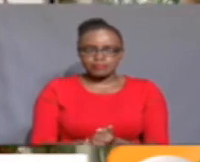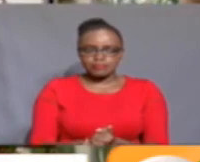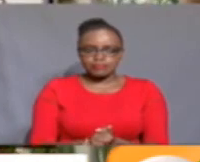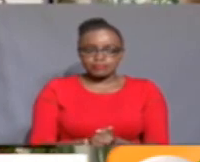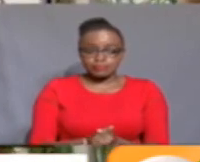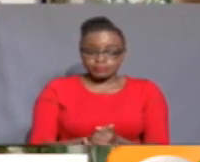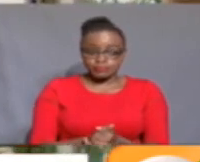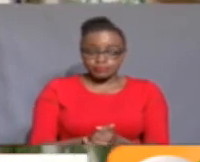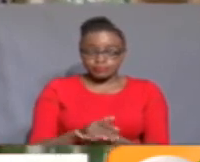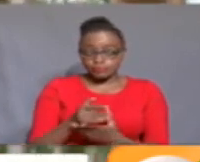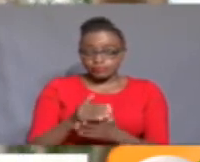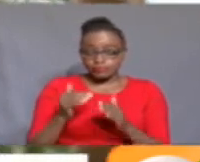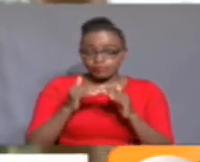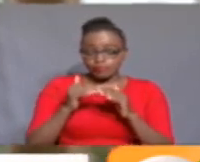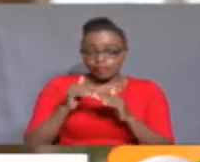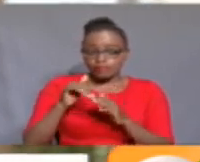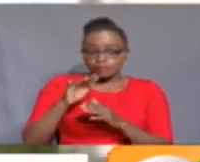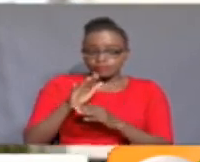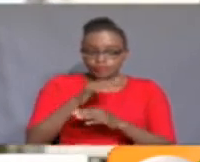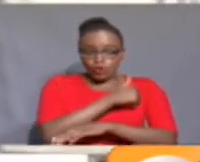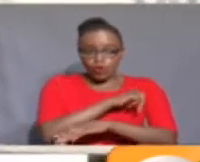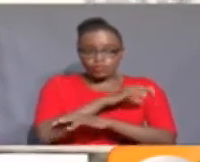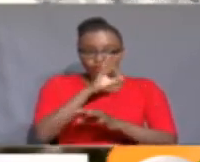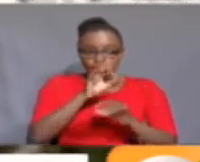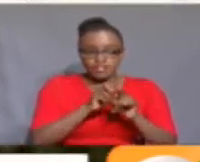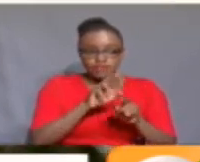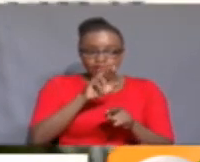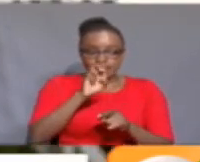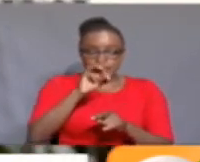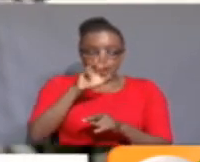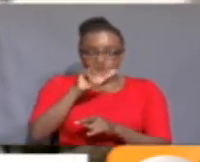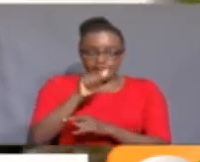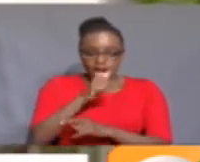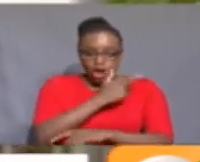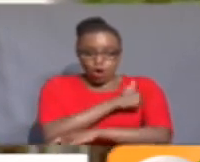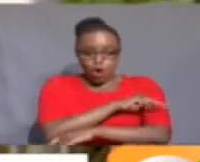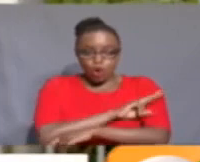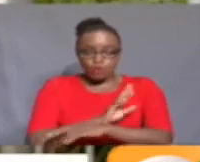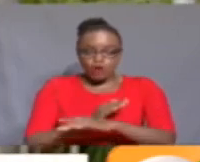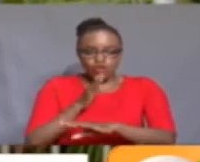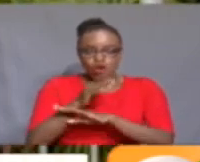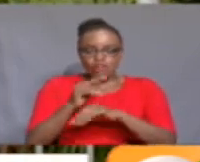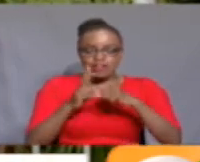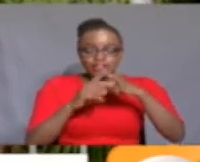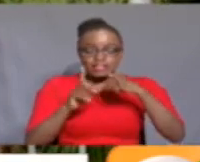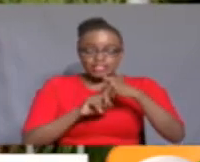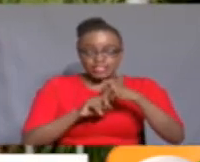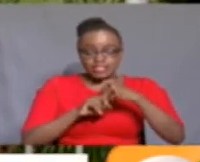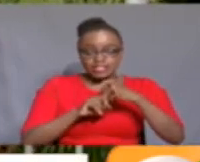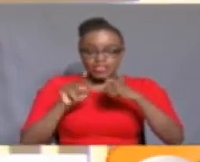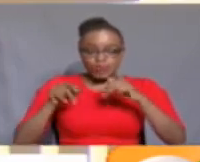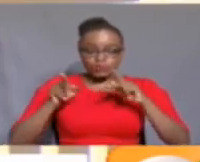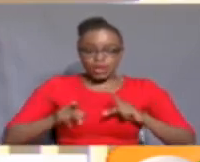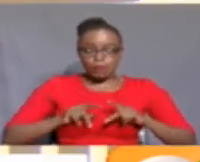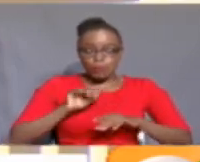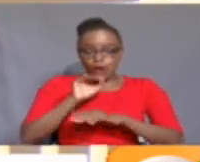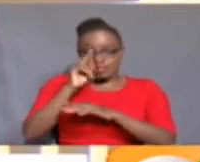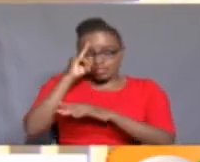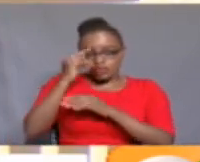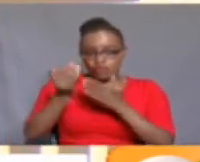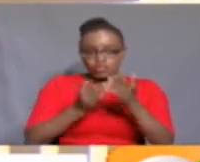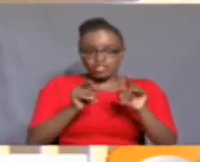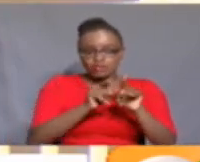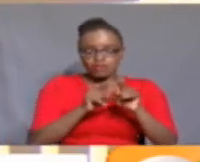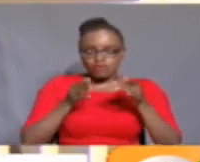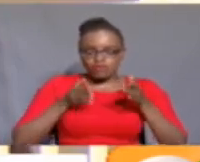The lowest level of hospital would be like this one in Rimera district. It serves over 76,000 people, offering services such